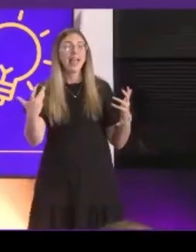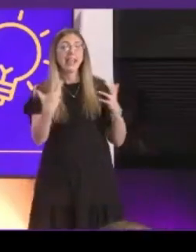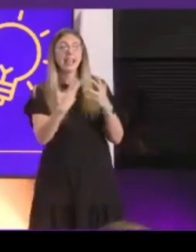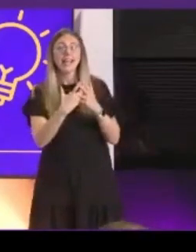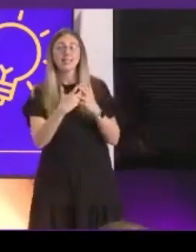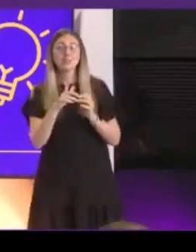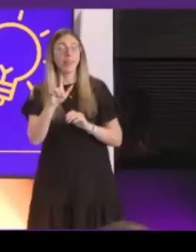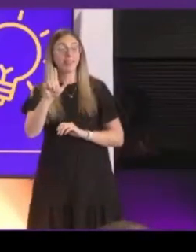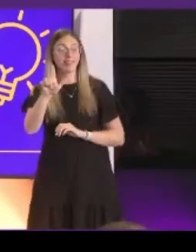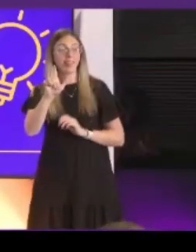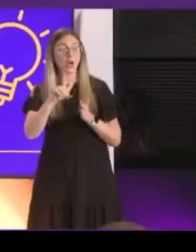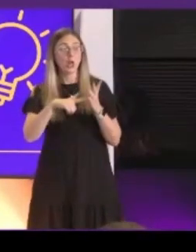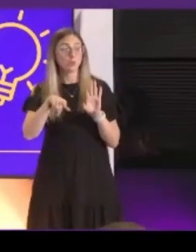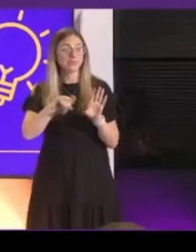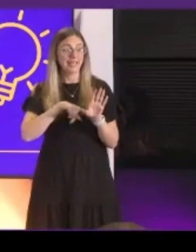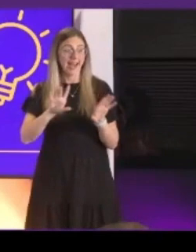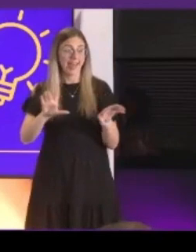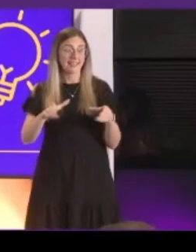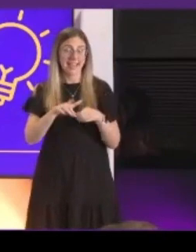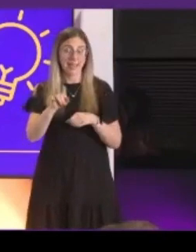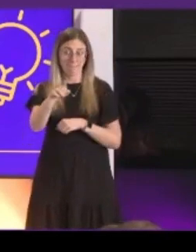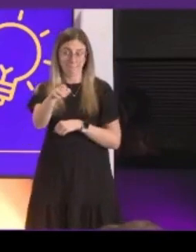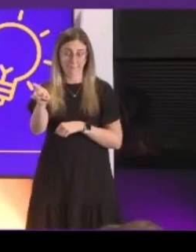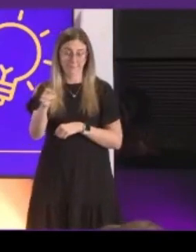Just to build on that, Hector,